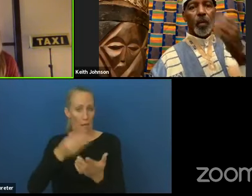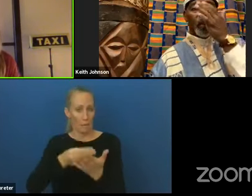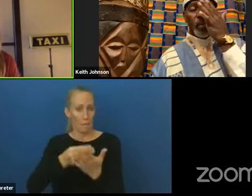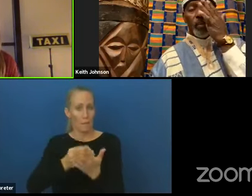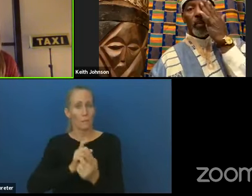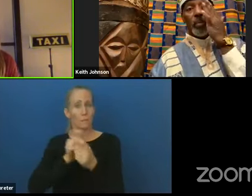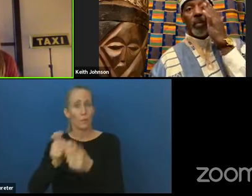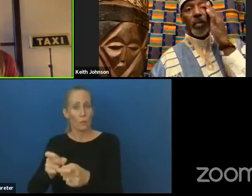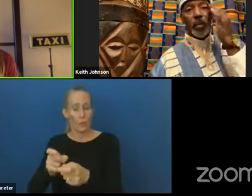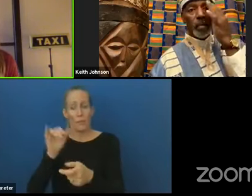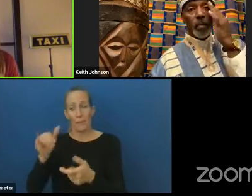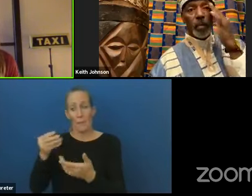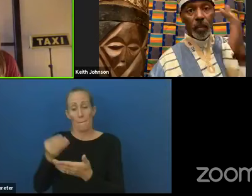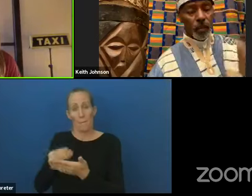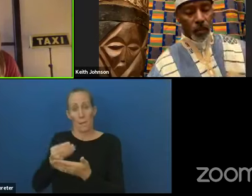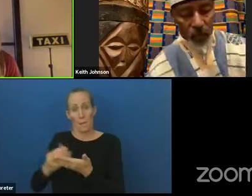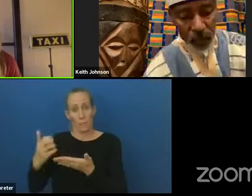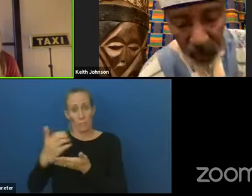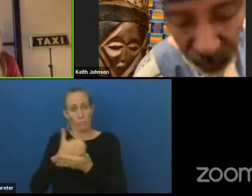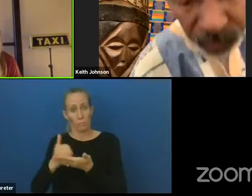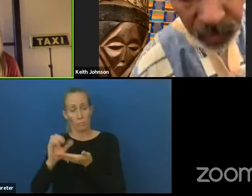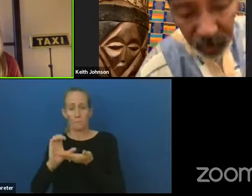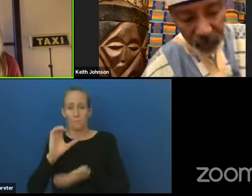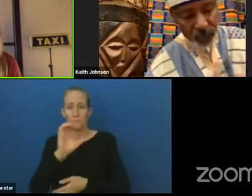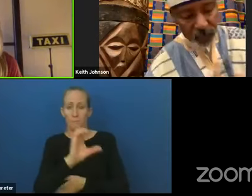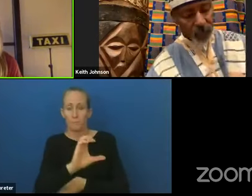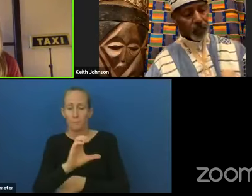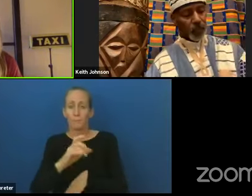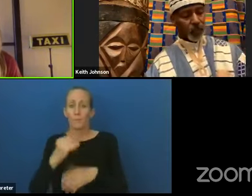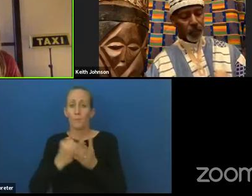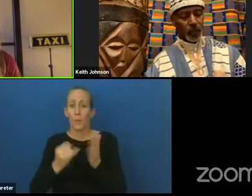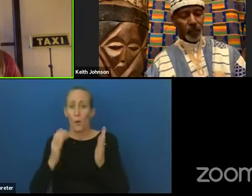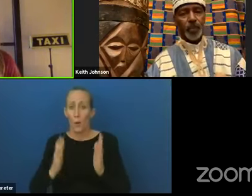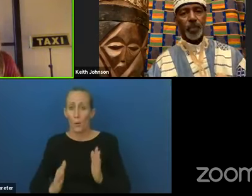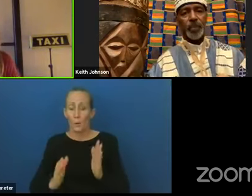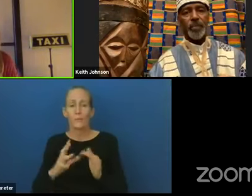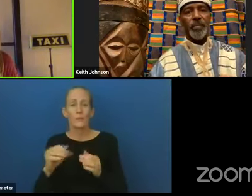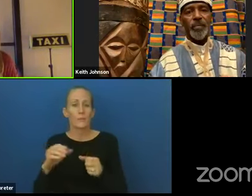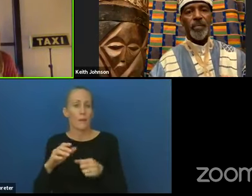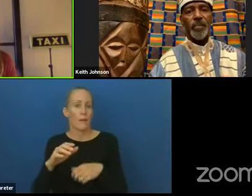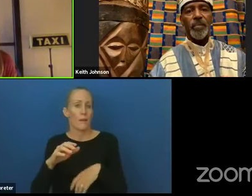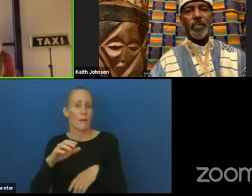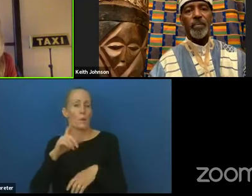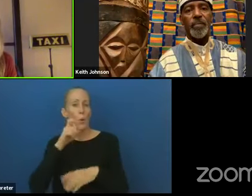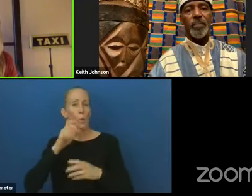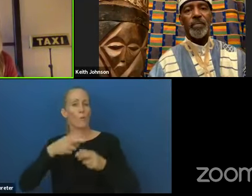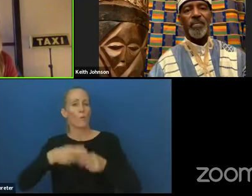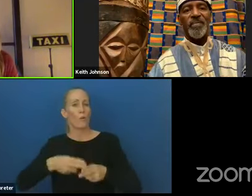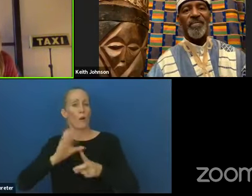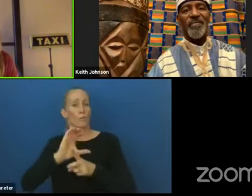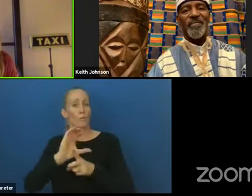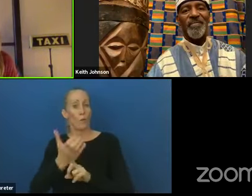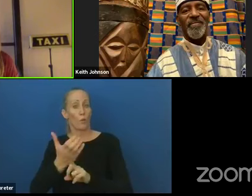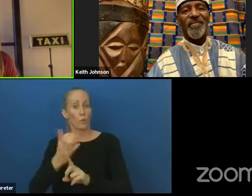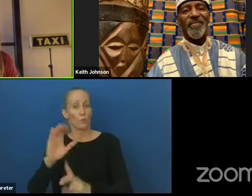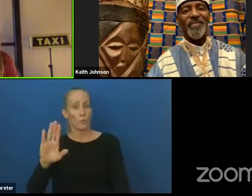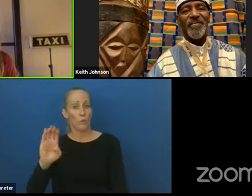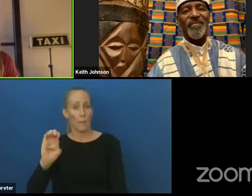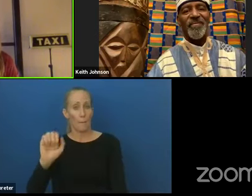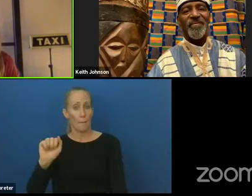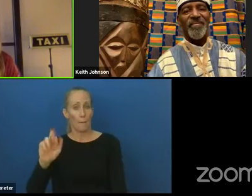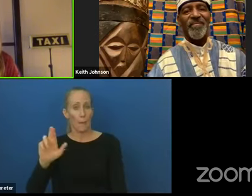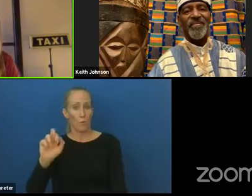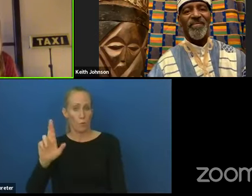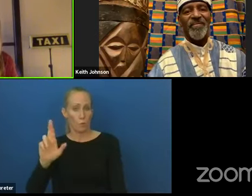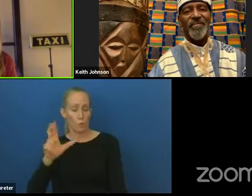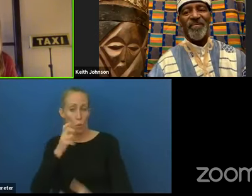direct funding to artists and culture bearers in our state for that purpose. So I wanted to make those brief announcements,